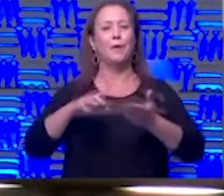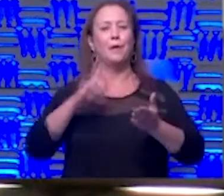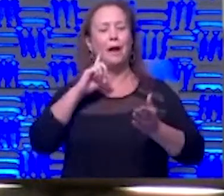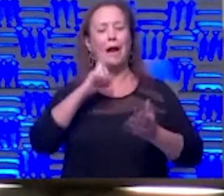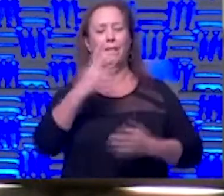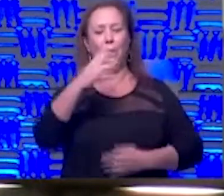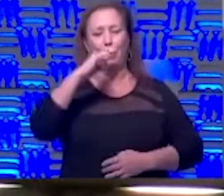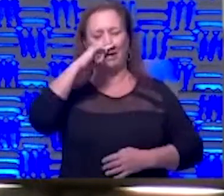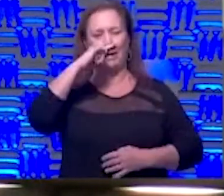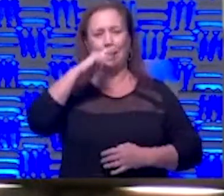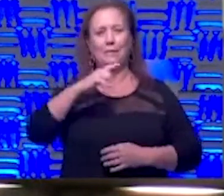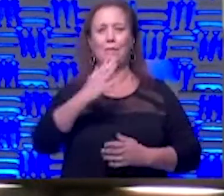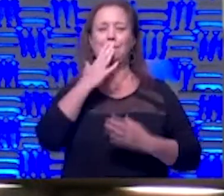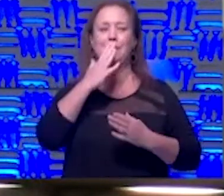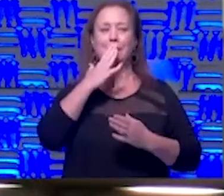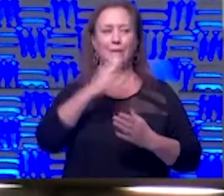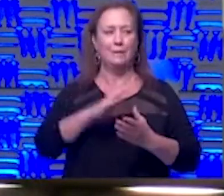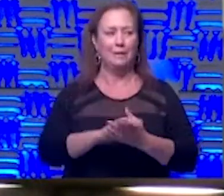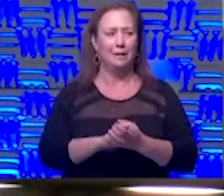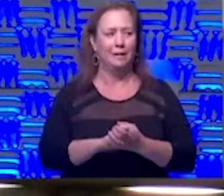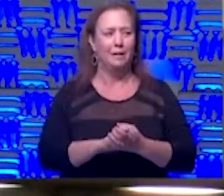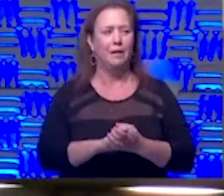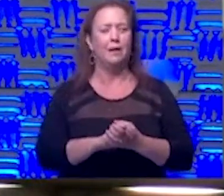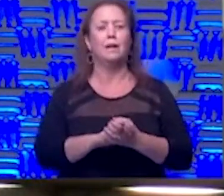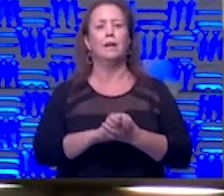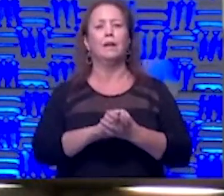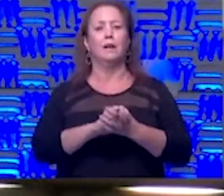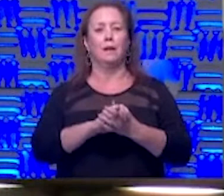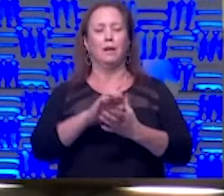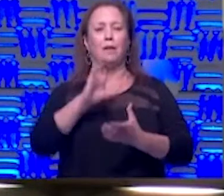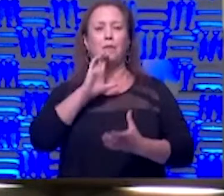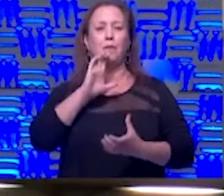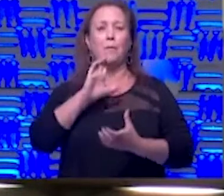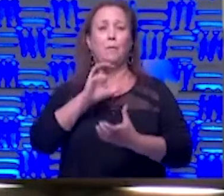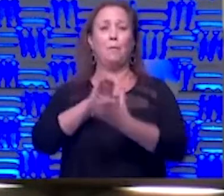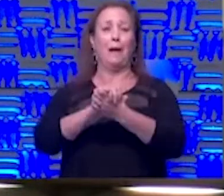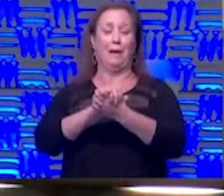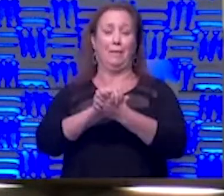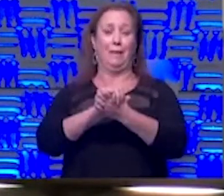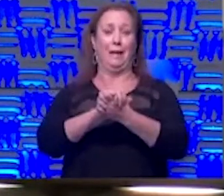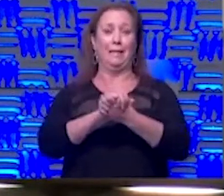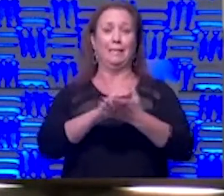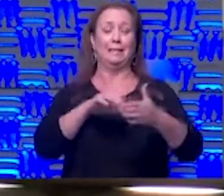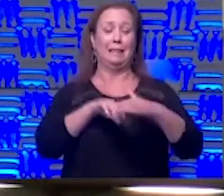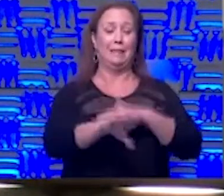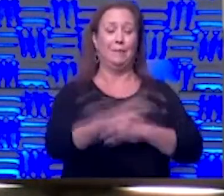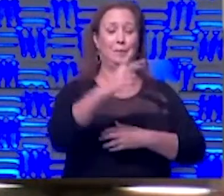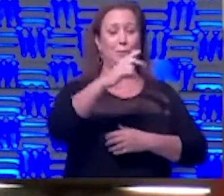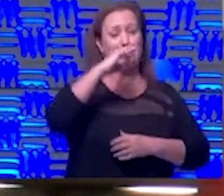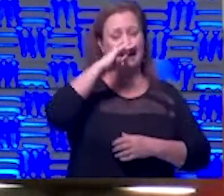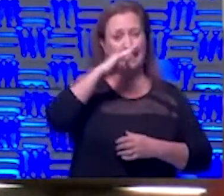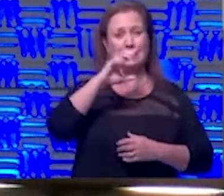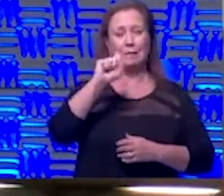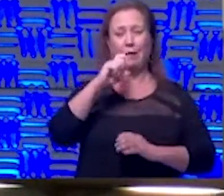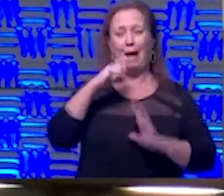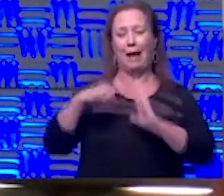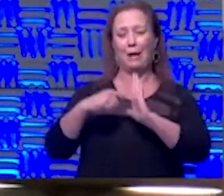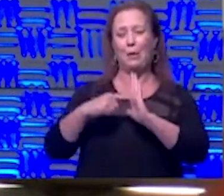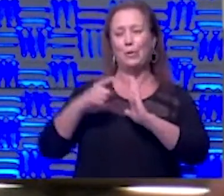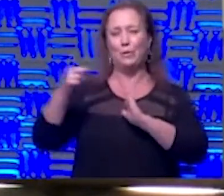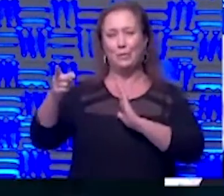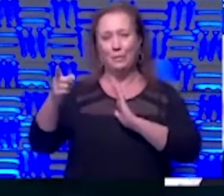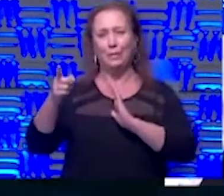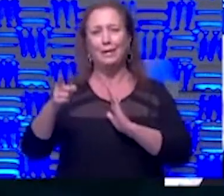that. But on the flip side, your wife has delivered 2 of my kids, so I've contributed